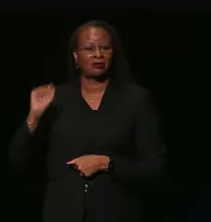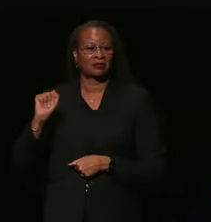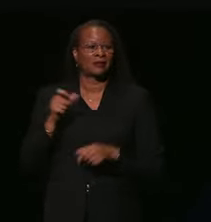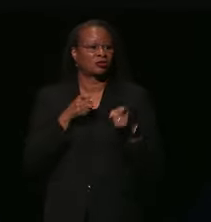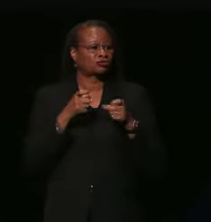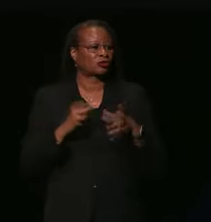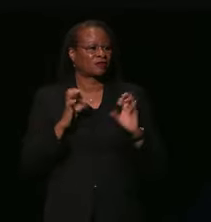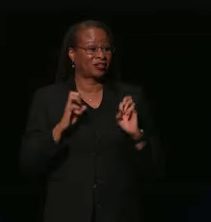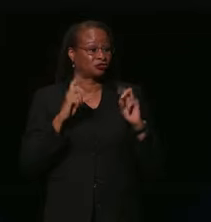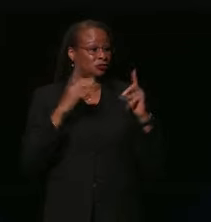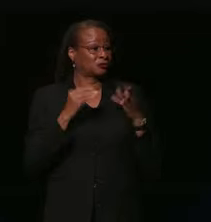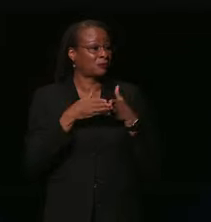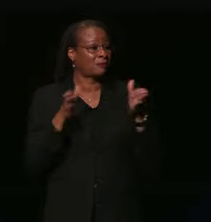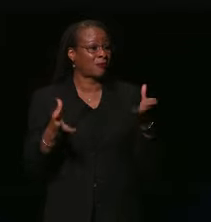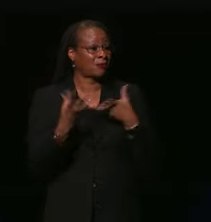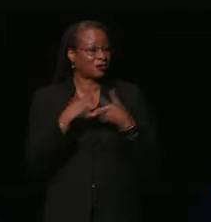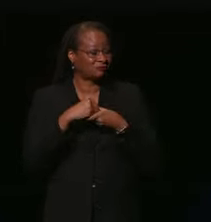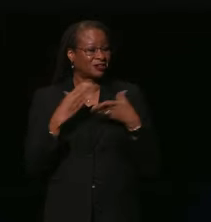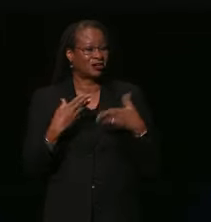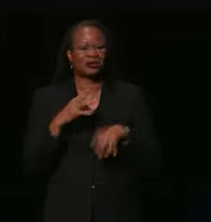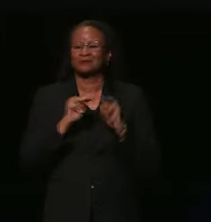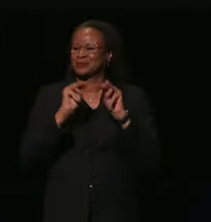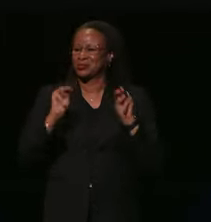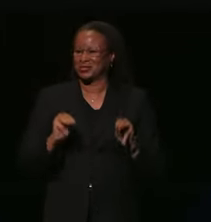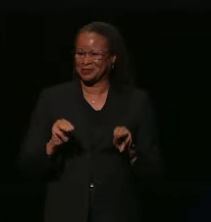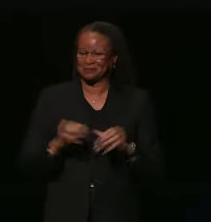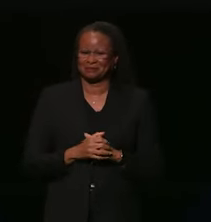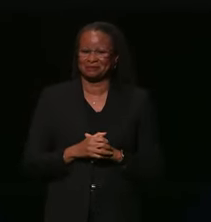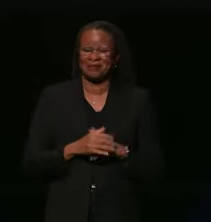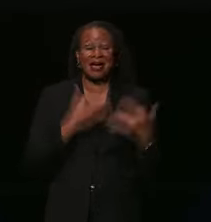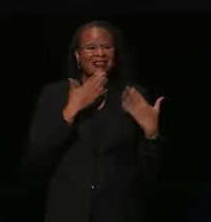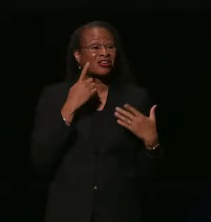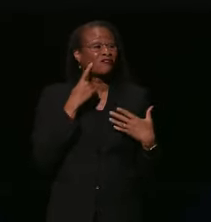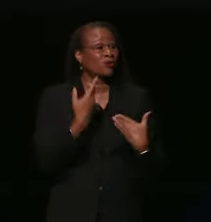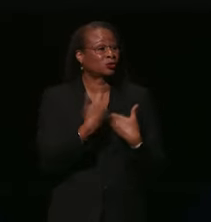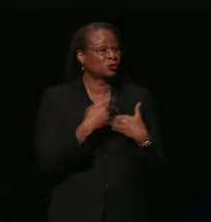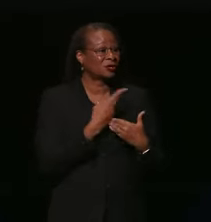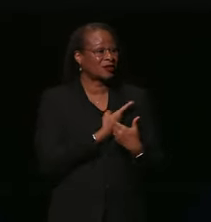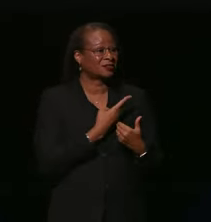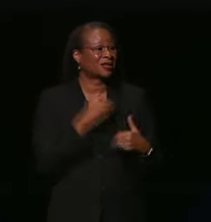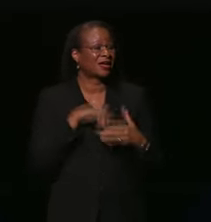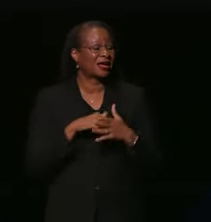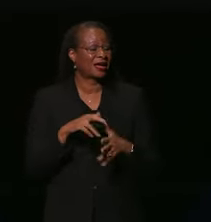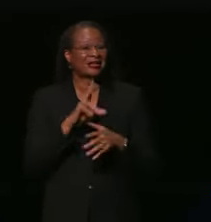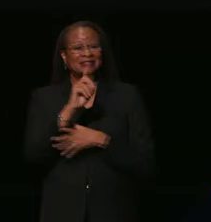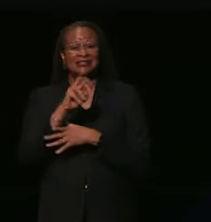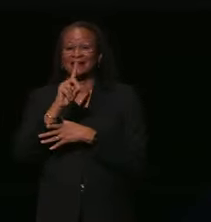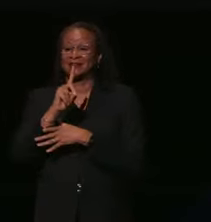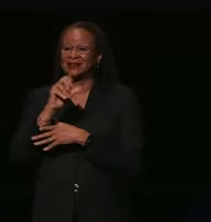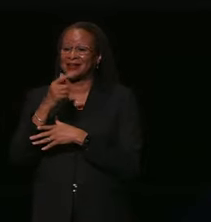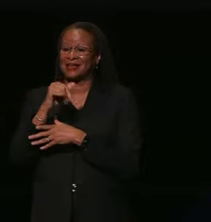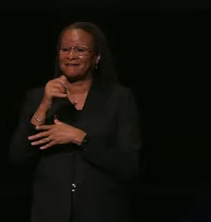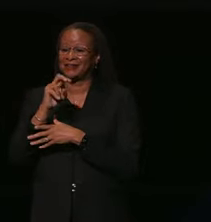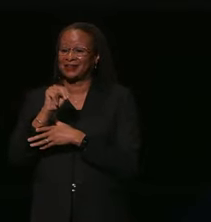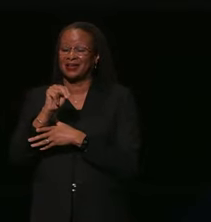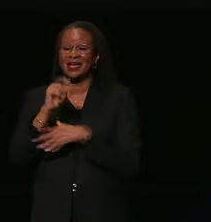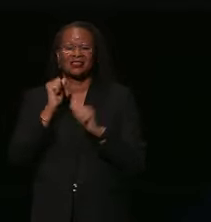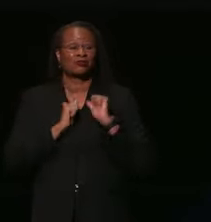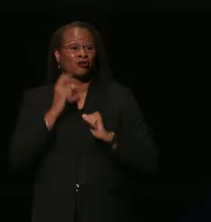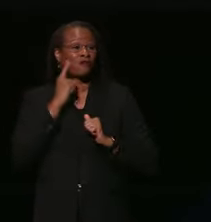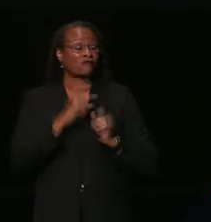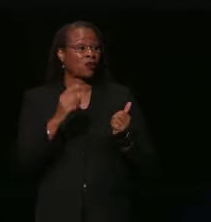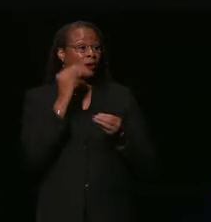of Education and Public Engagement here at the museum. Thank you for joining us in our David Geffen Theater for our makeup